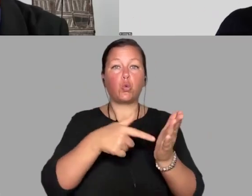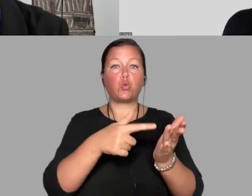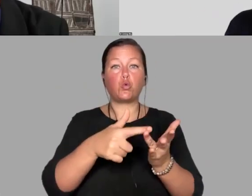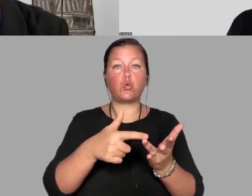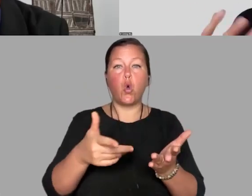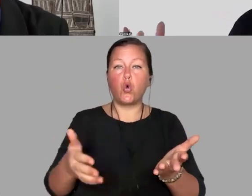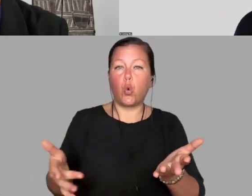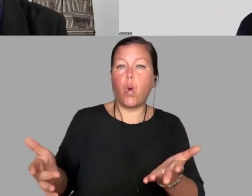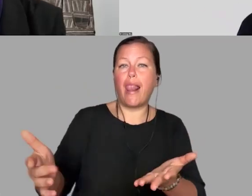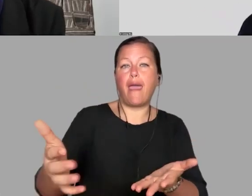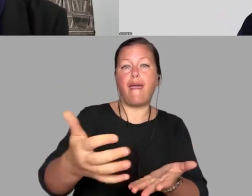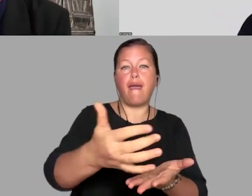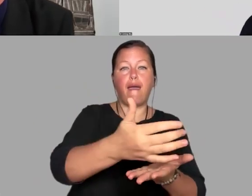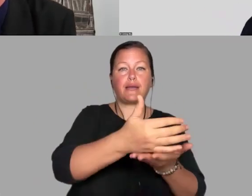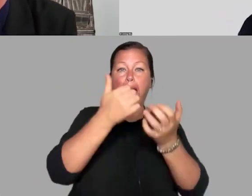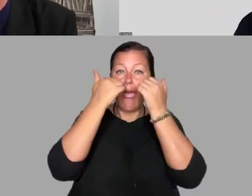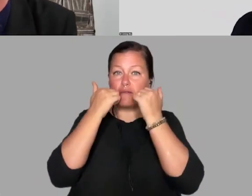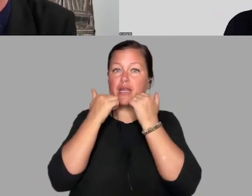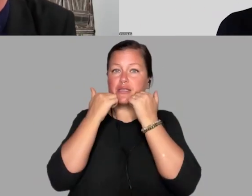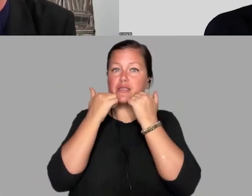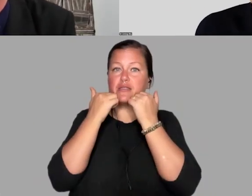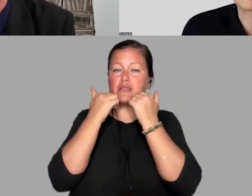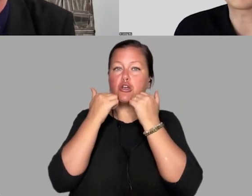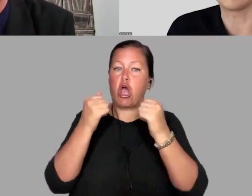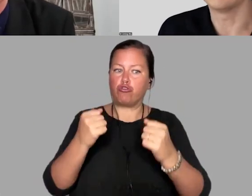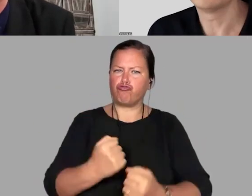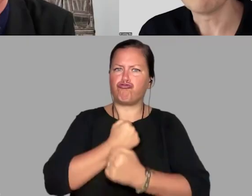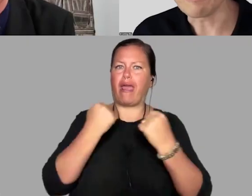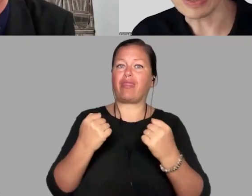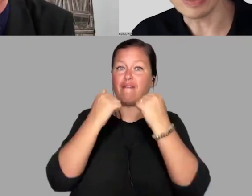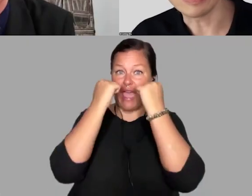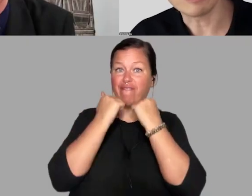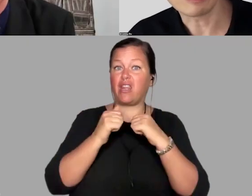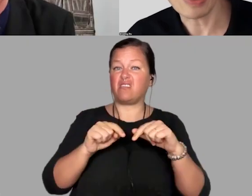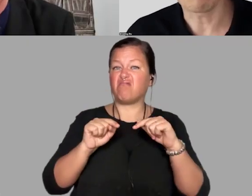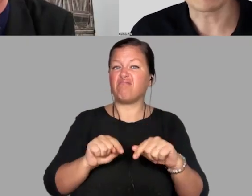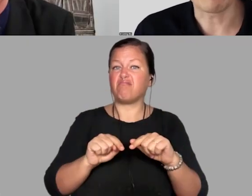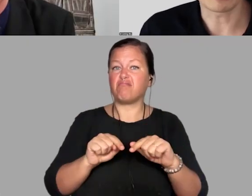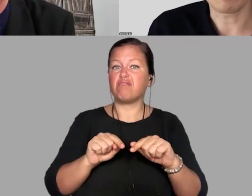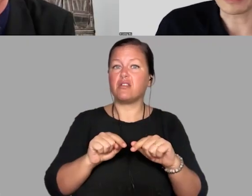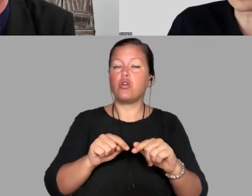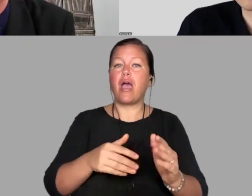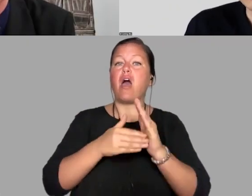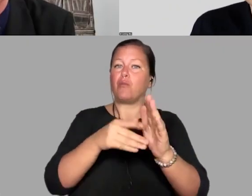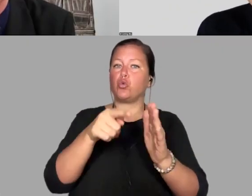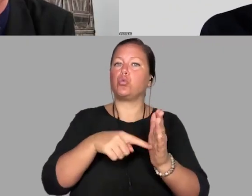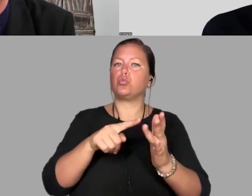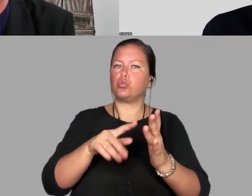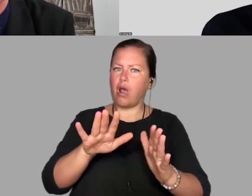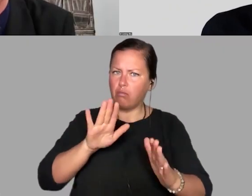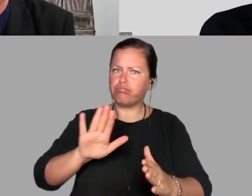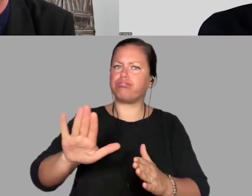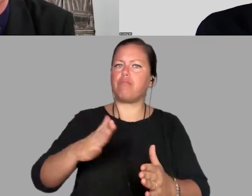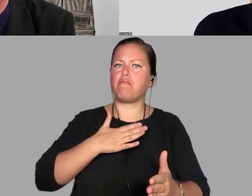enough evidence is a collective set of evidence, the strength of the evidence that may be to help you enforce your rights. So that's